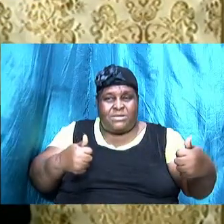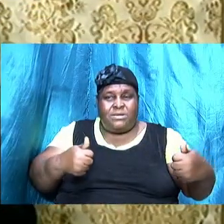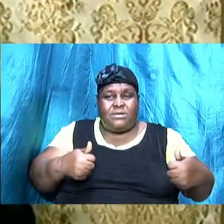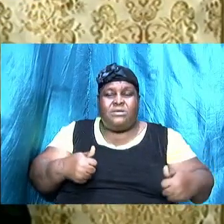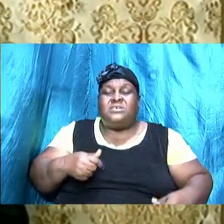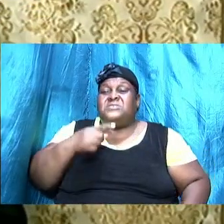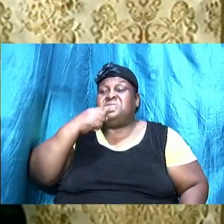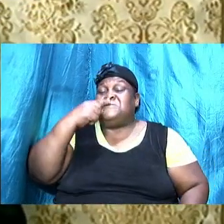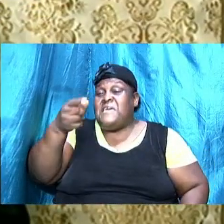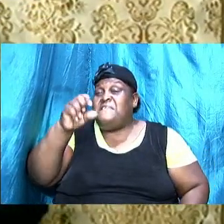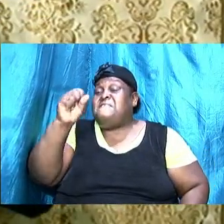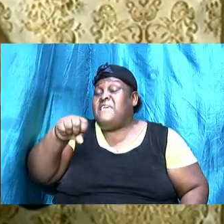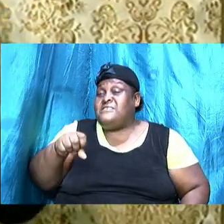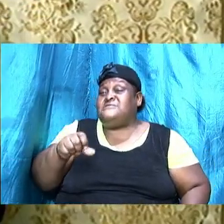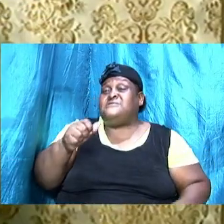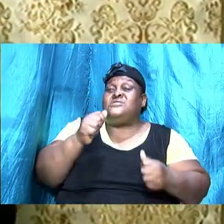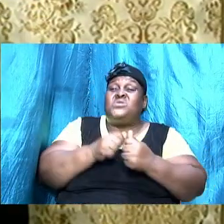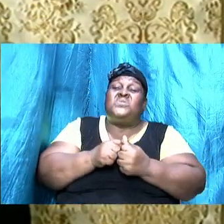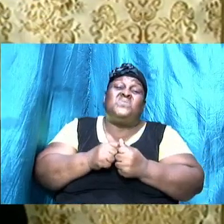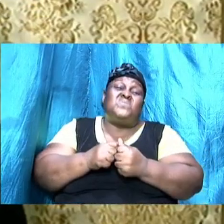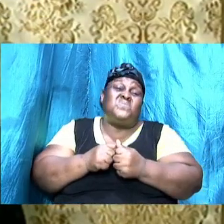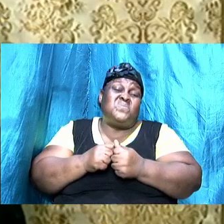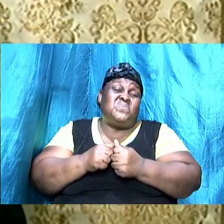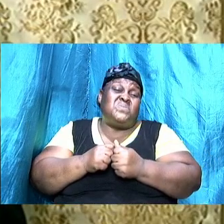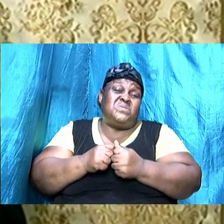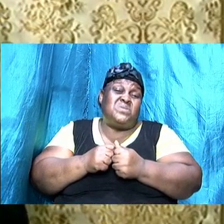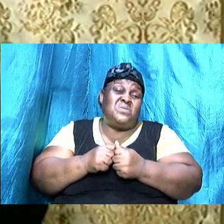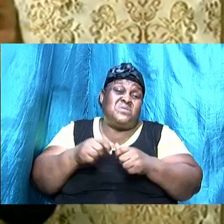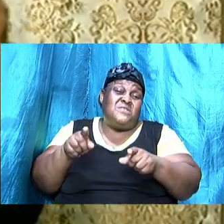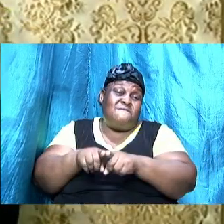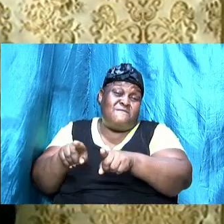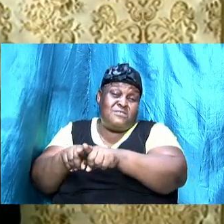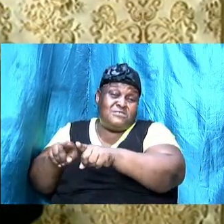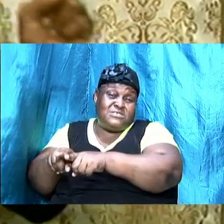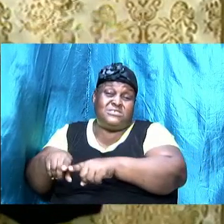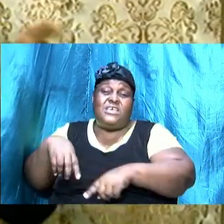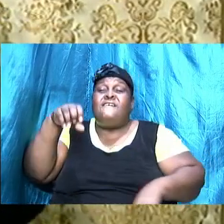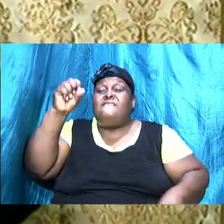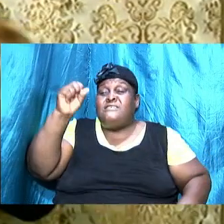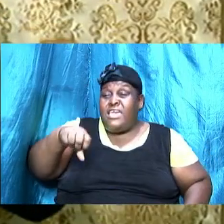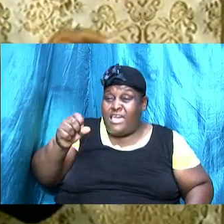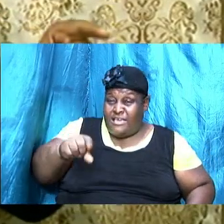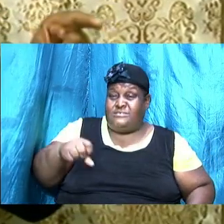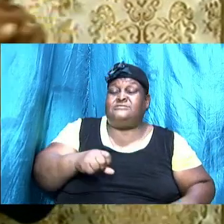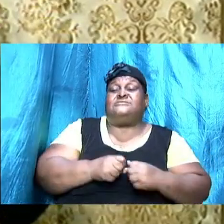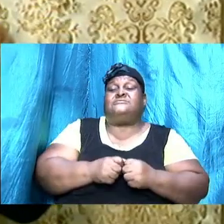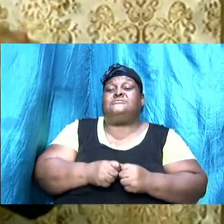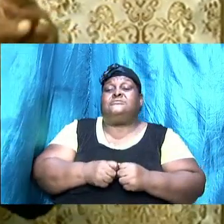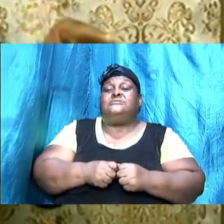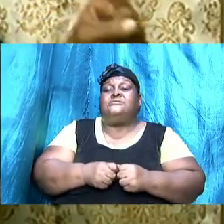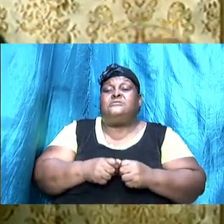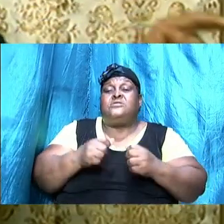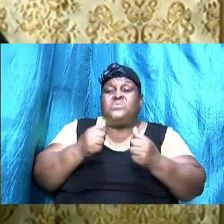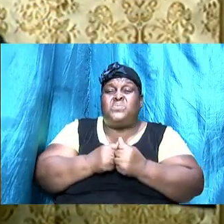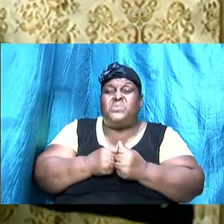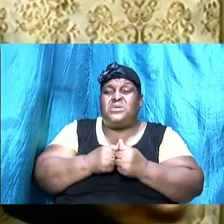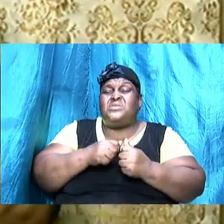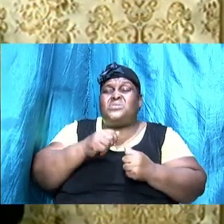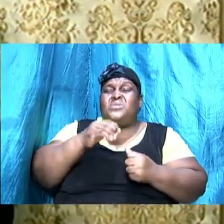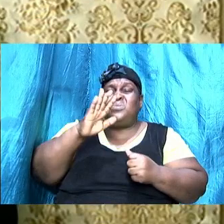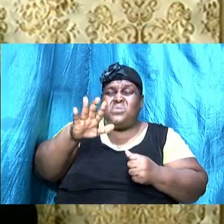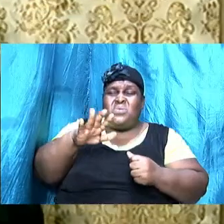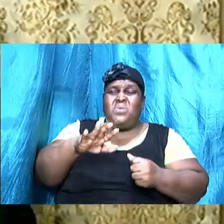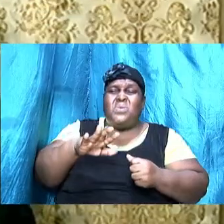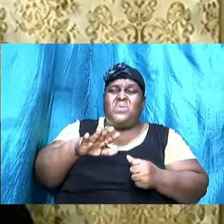yes, with your shortcomings, yes, with your differences, yes, even with your status of